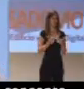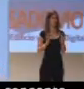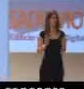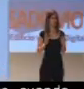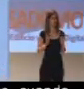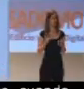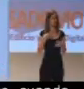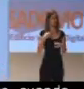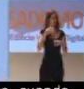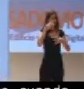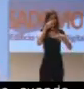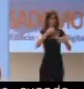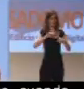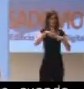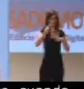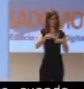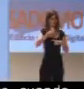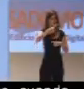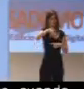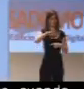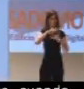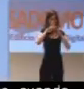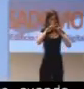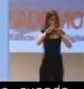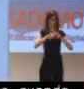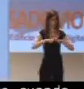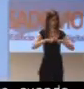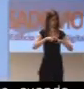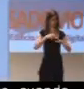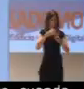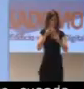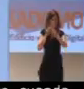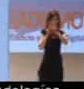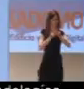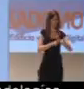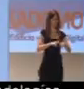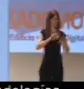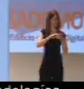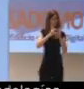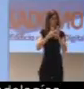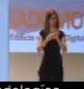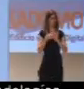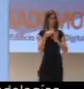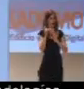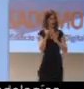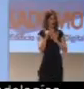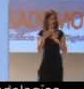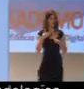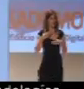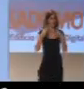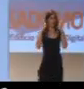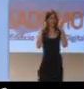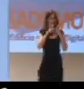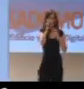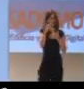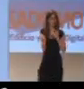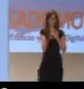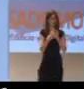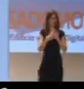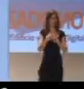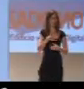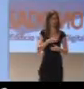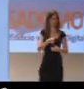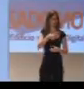while. However, when we started analyzing the methodologies available to incorporate people, we found out